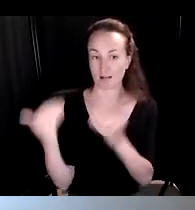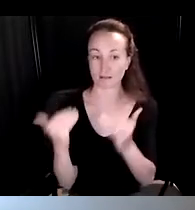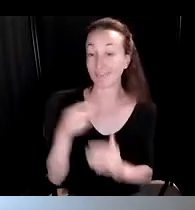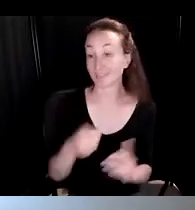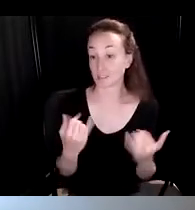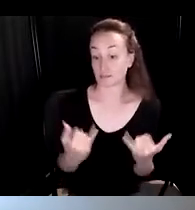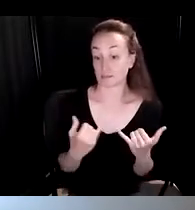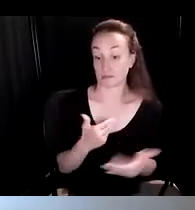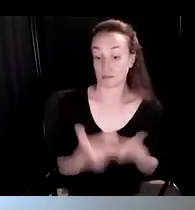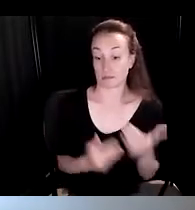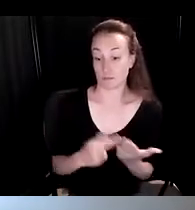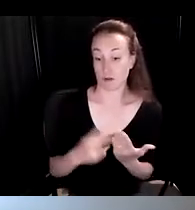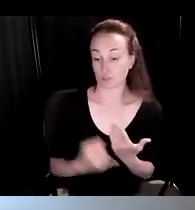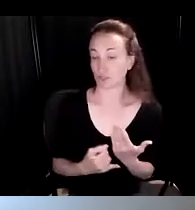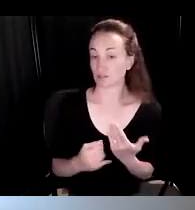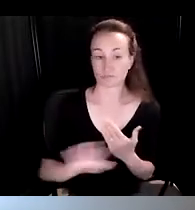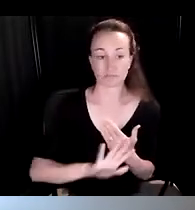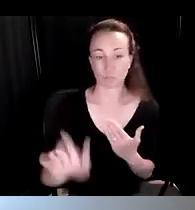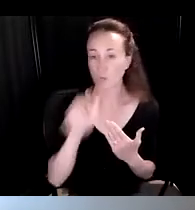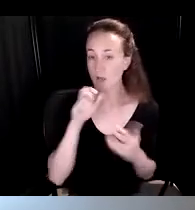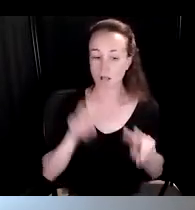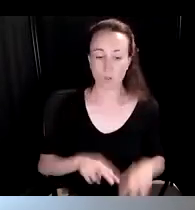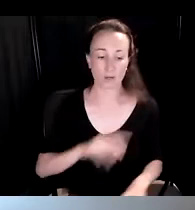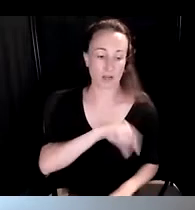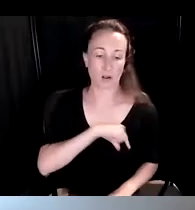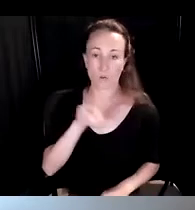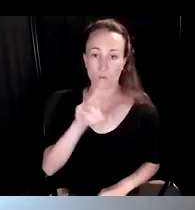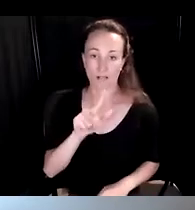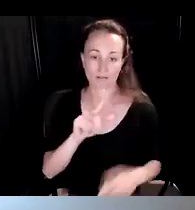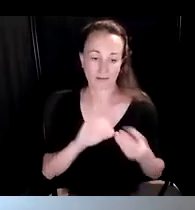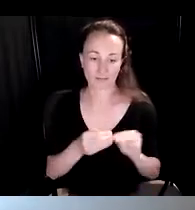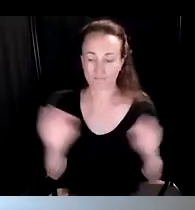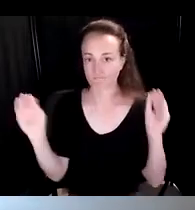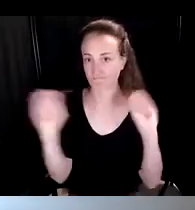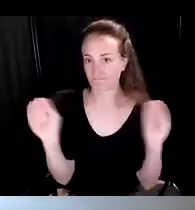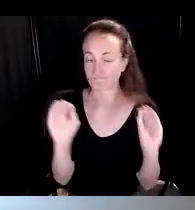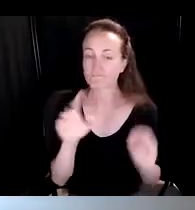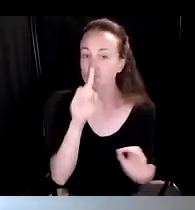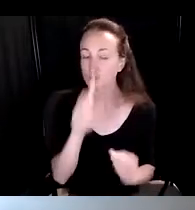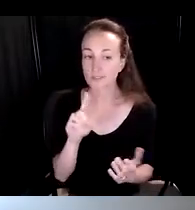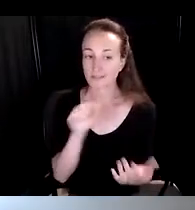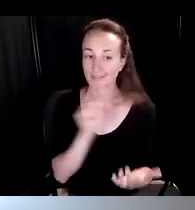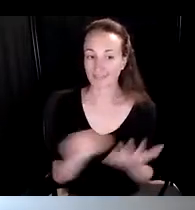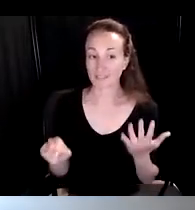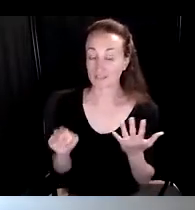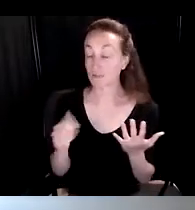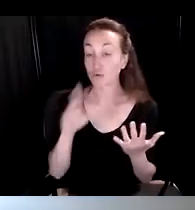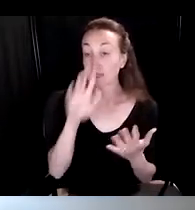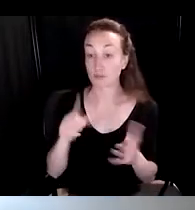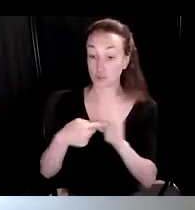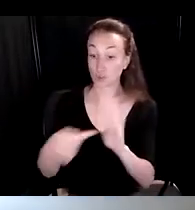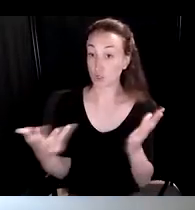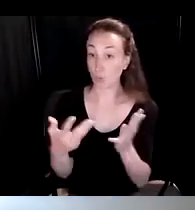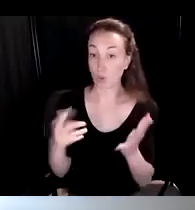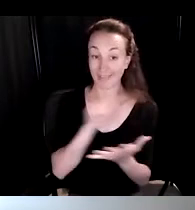run. We're not looking at any qualitative data yet. This is really just these are the questions we asked, and this is what the young adults